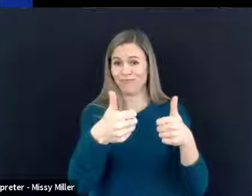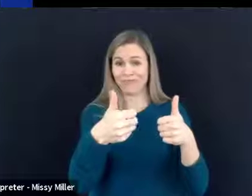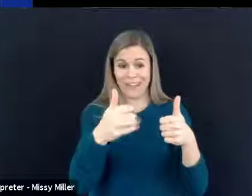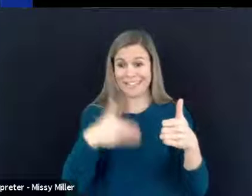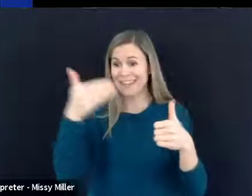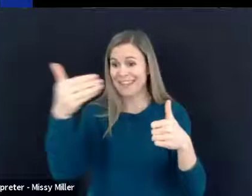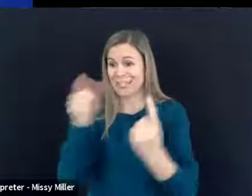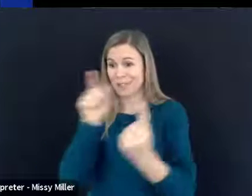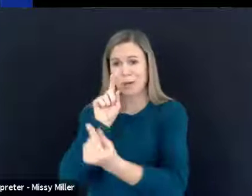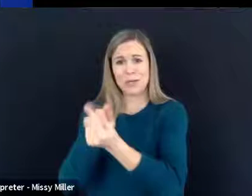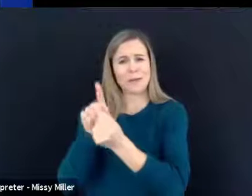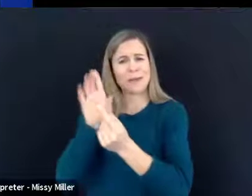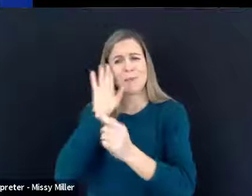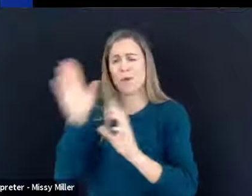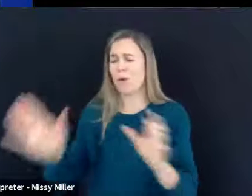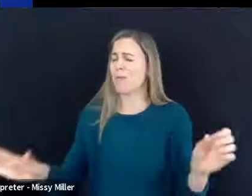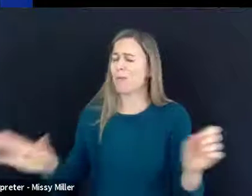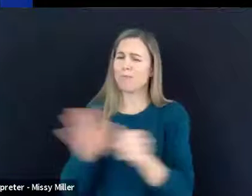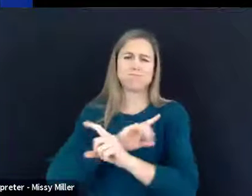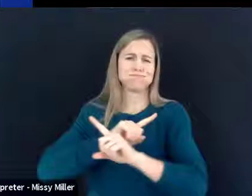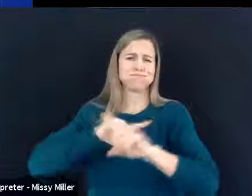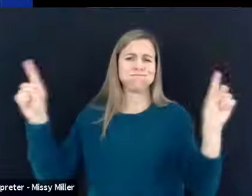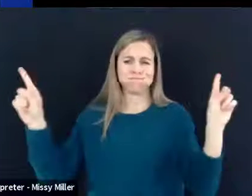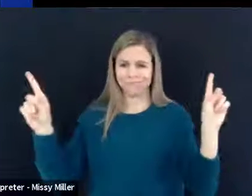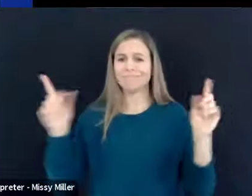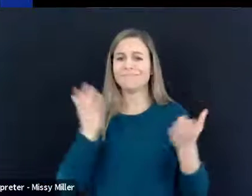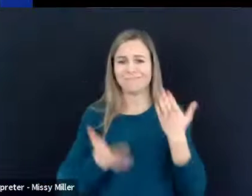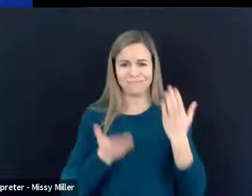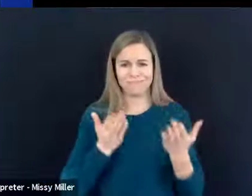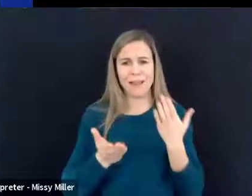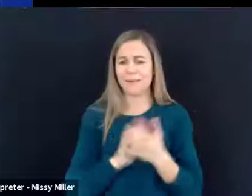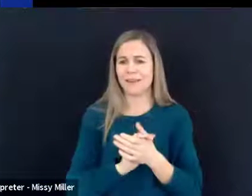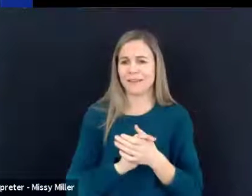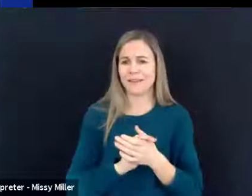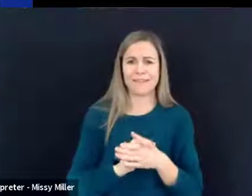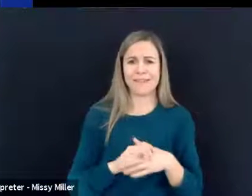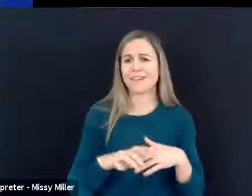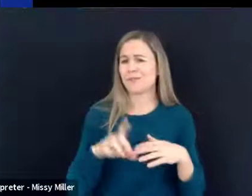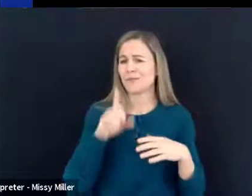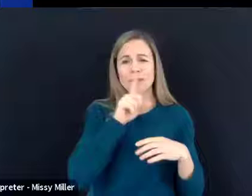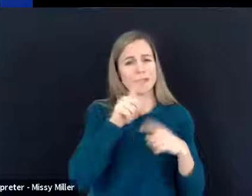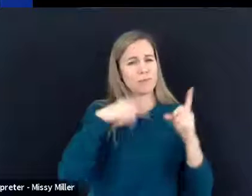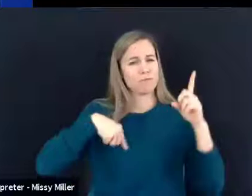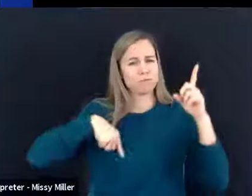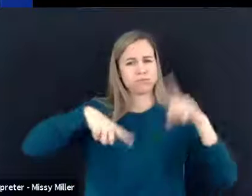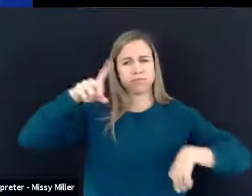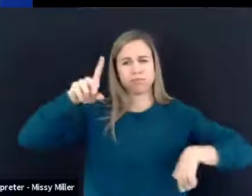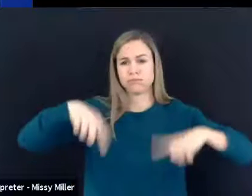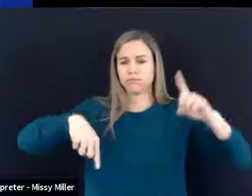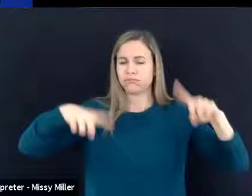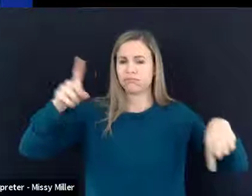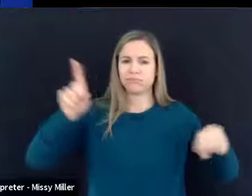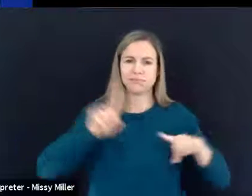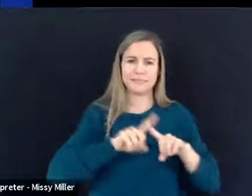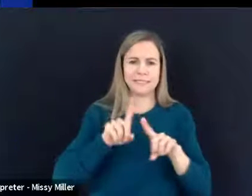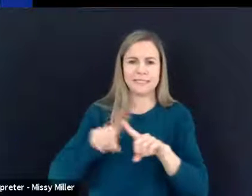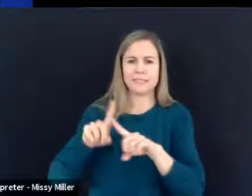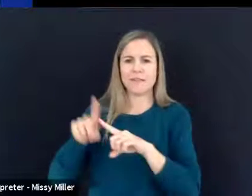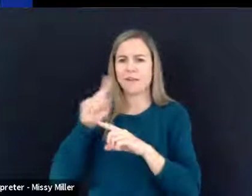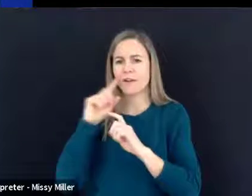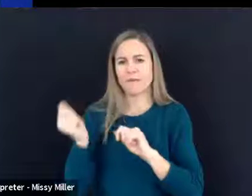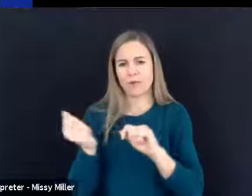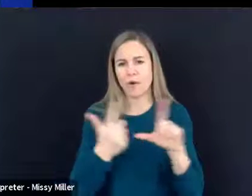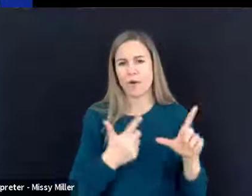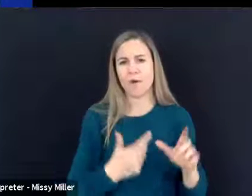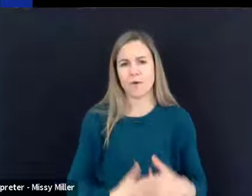next one you meet might be incredibly different, because the variability is huge. It's very, very, very